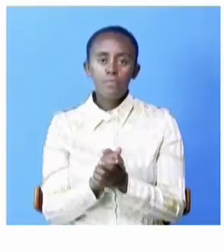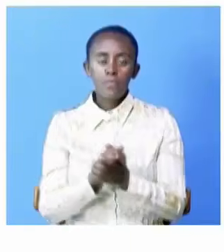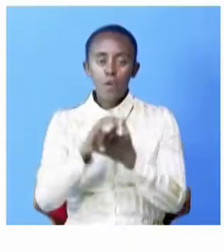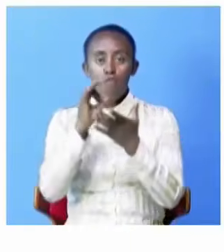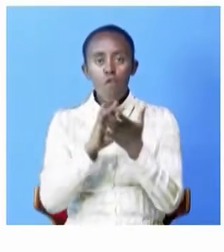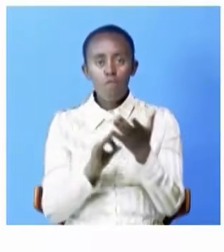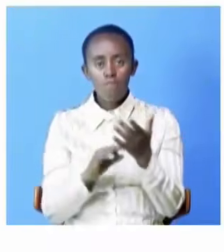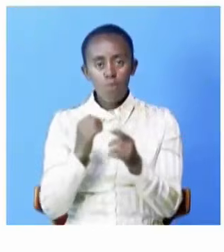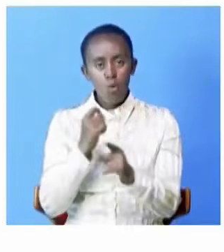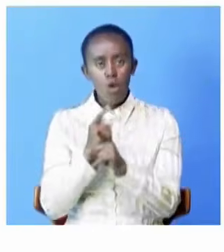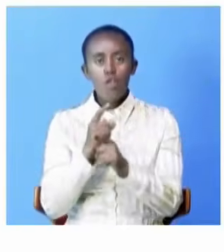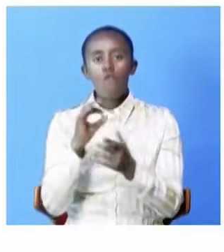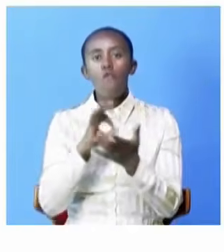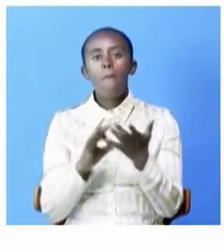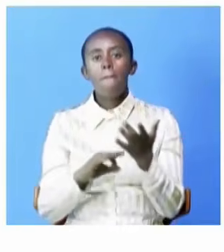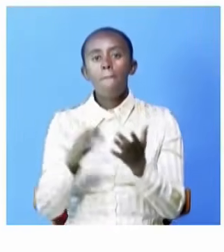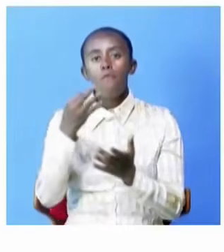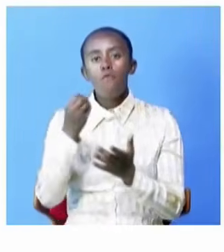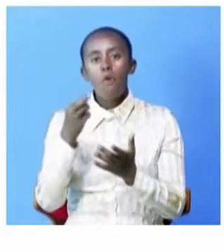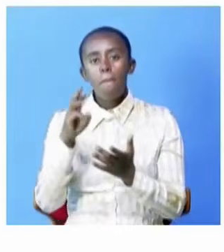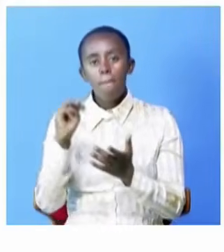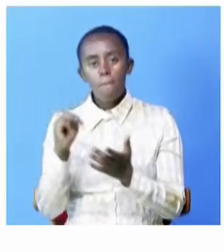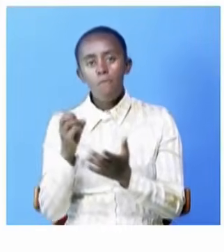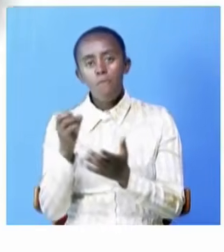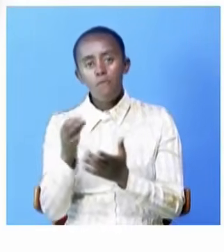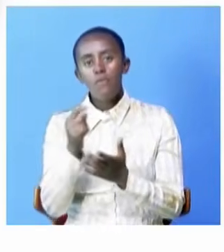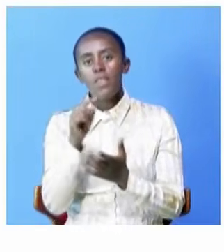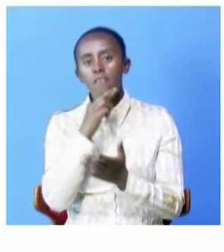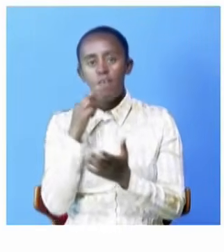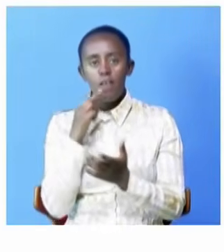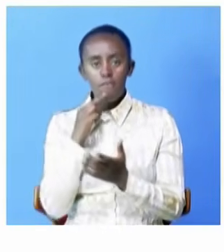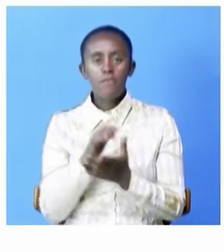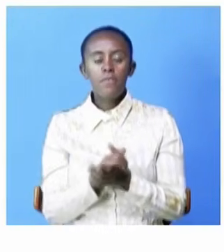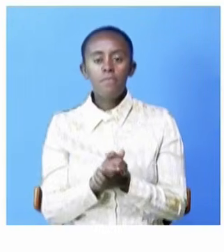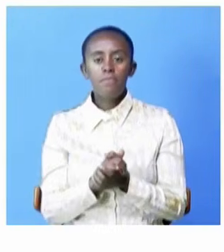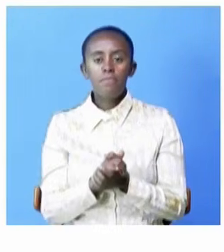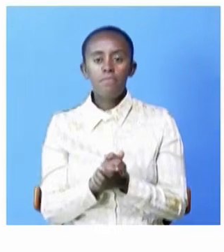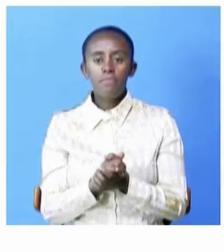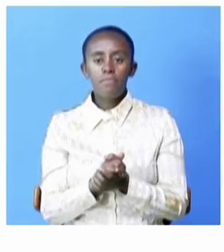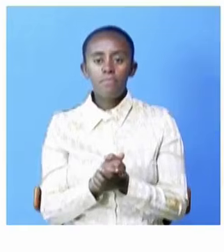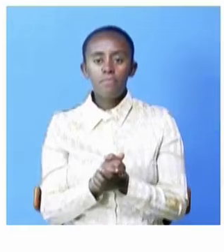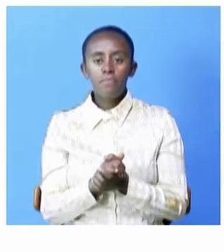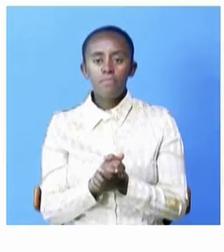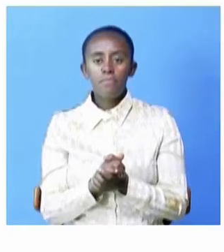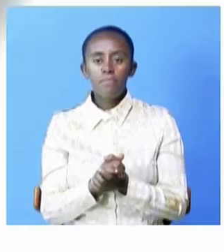form of the verb.